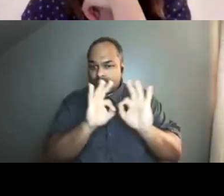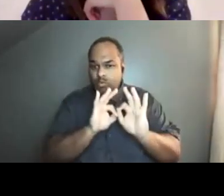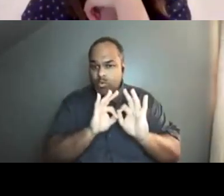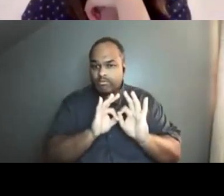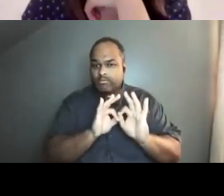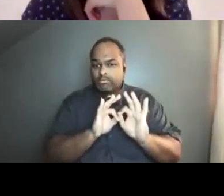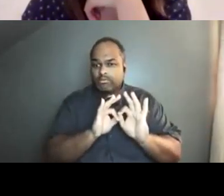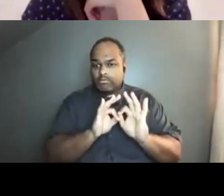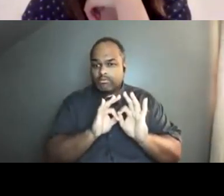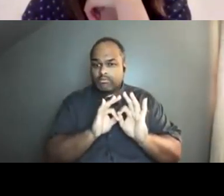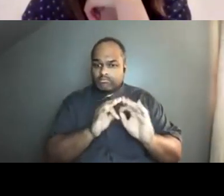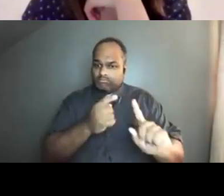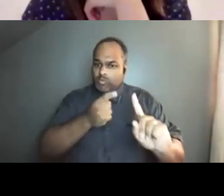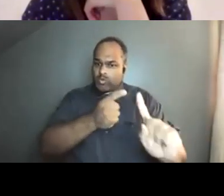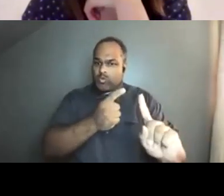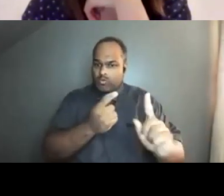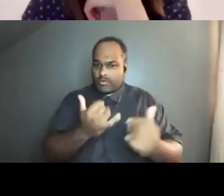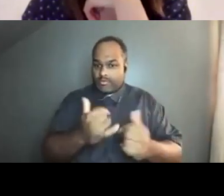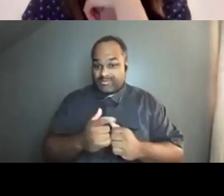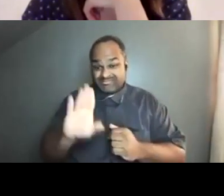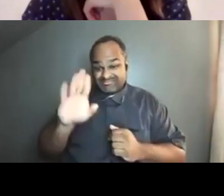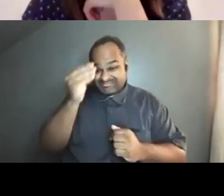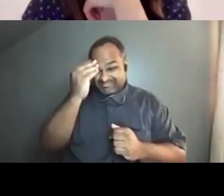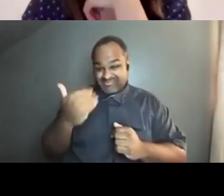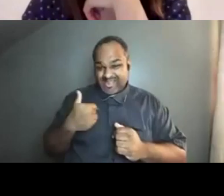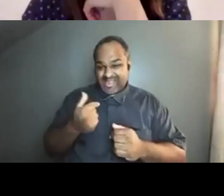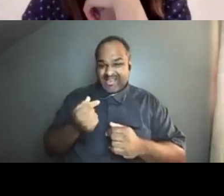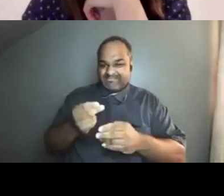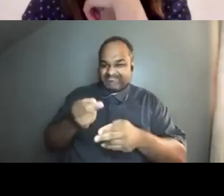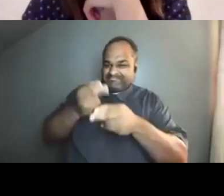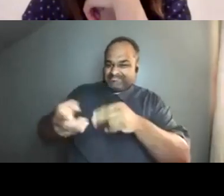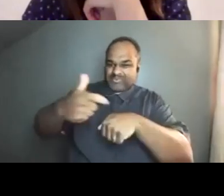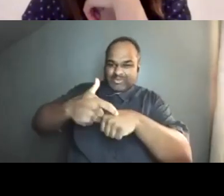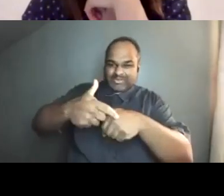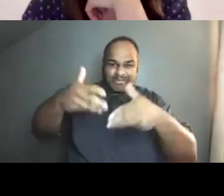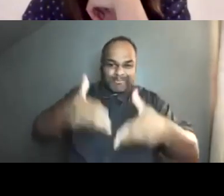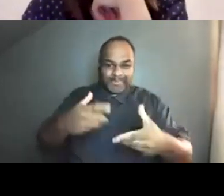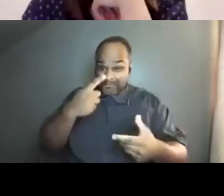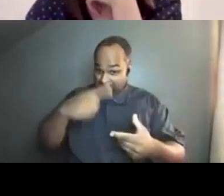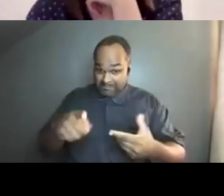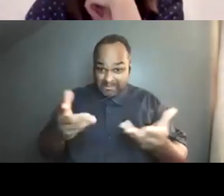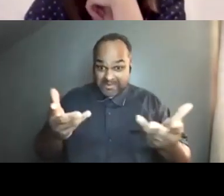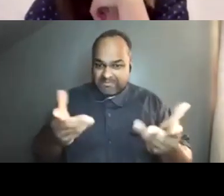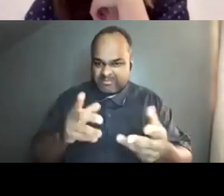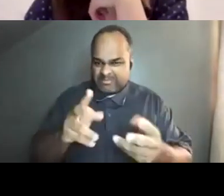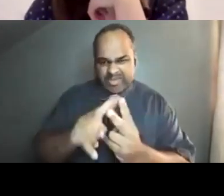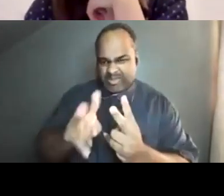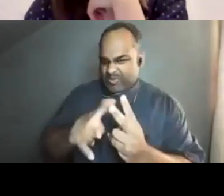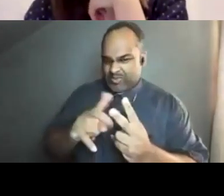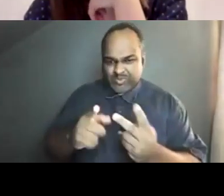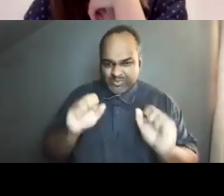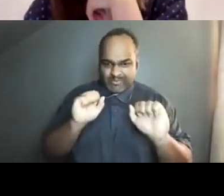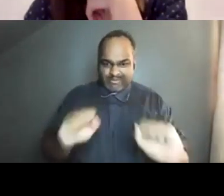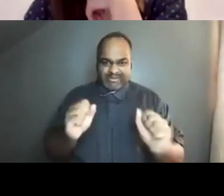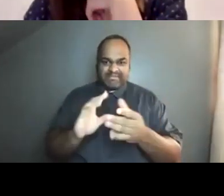important initiative. And again, we only have a few minutes left, but please. Either one of you, whoever would like to